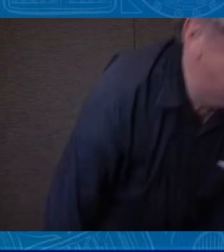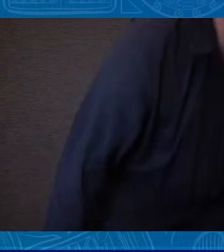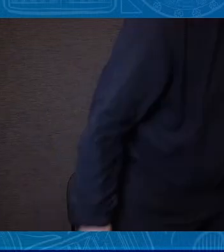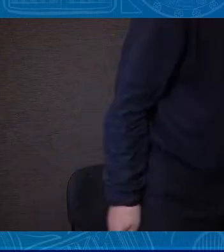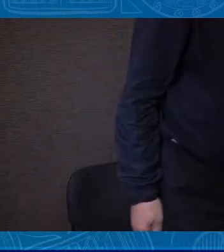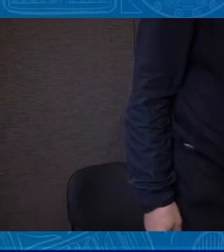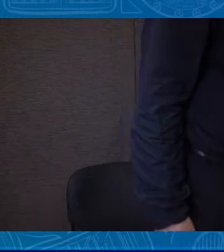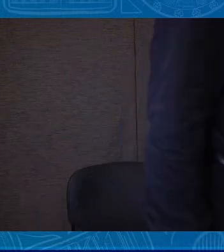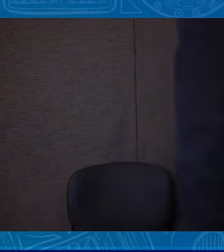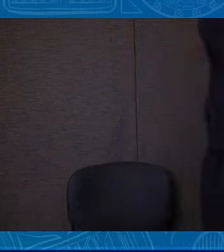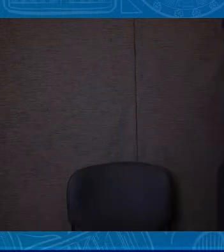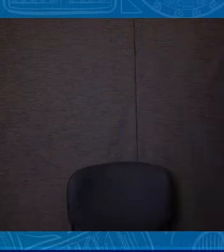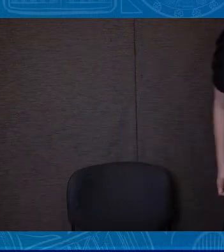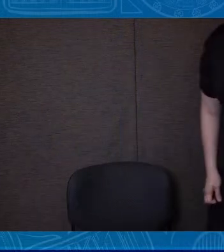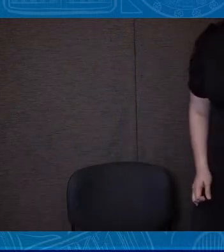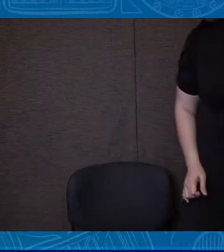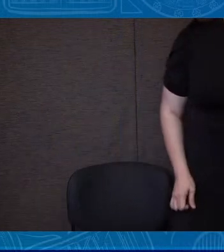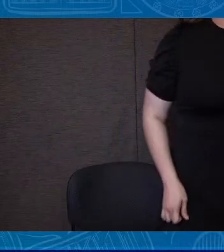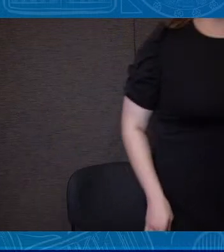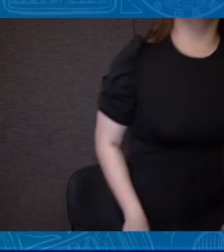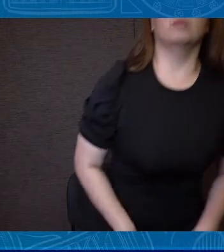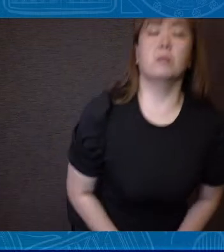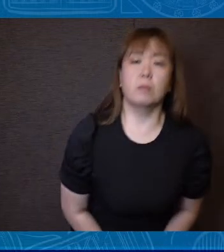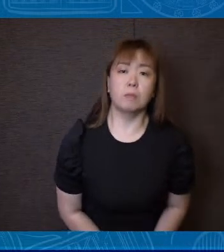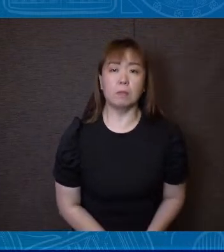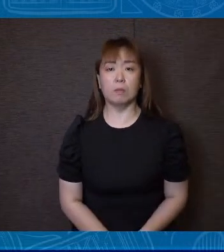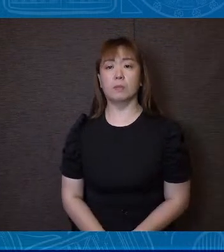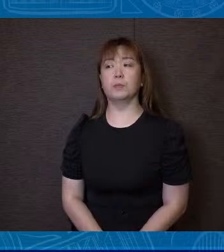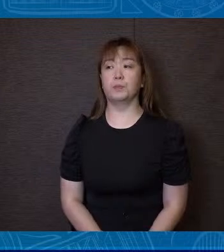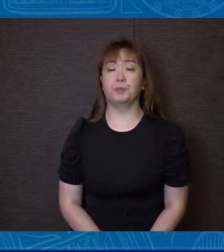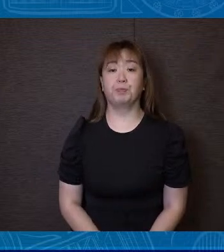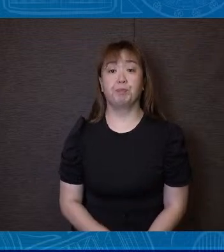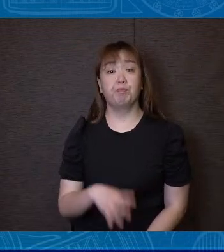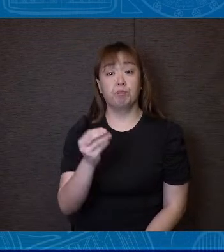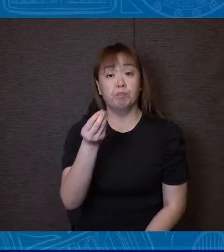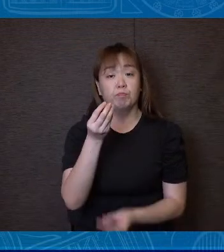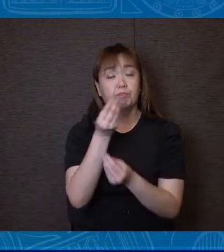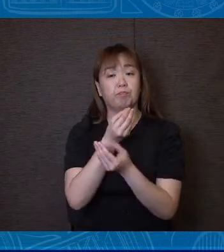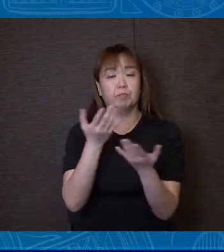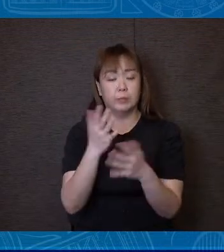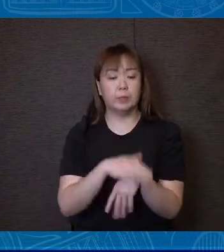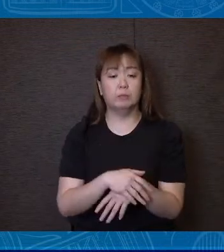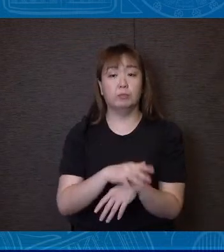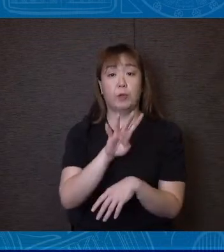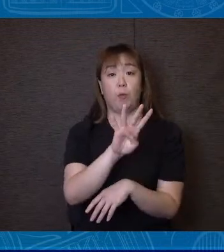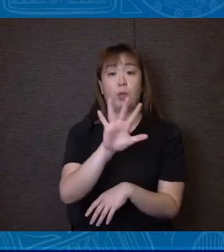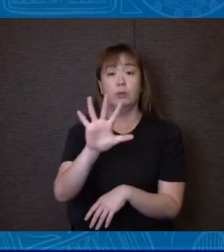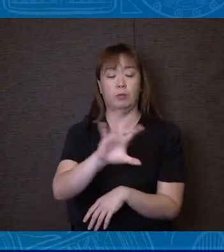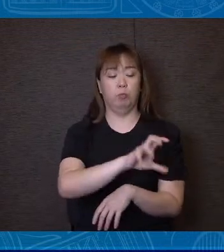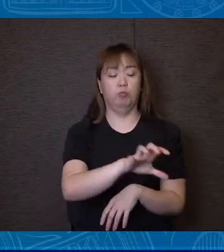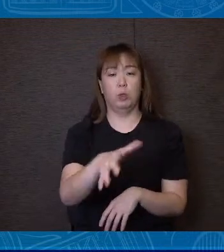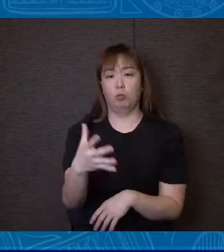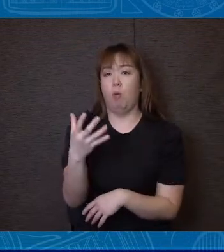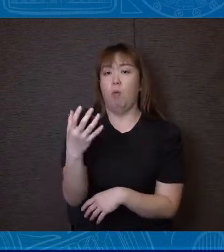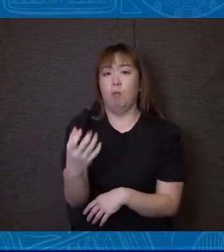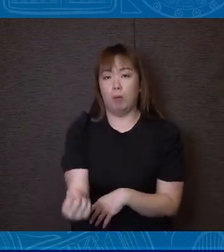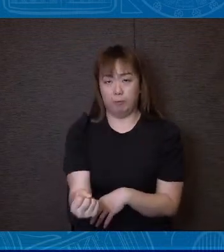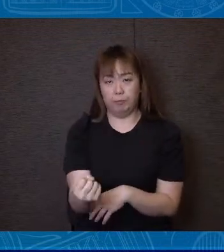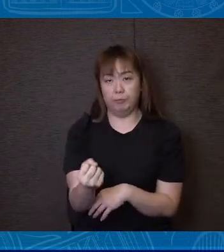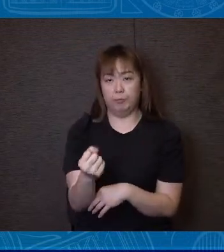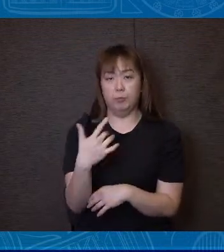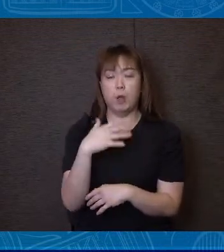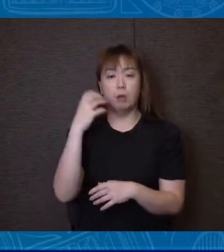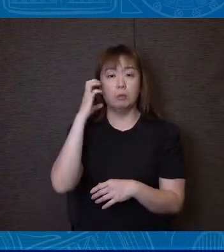mentioned, it's already available. It's already available in 45 countries. One of which is the Philippines, which is a huge accomplishment, certainly by the government of